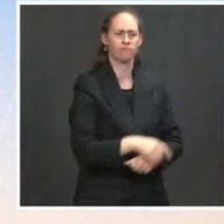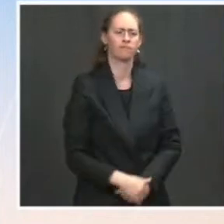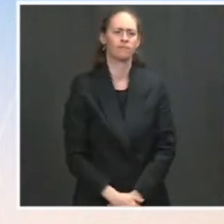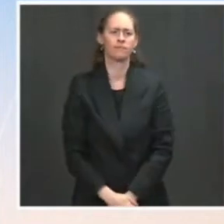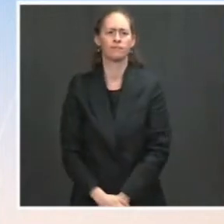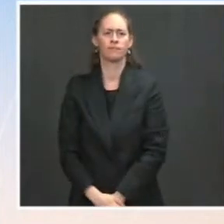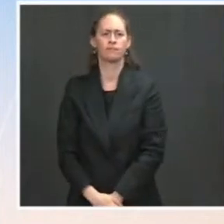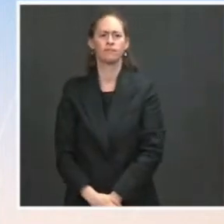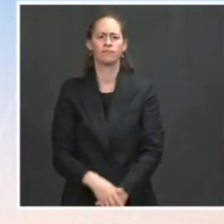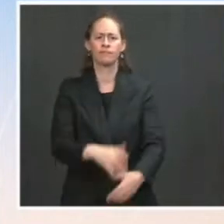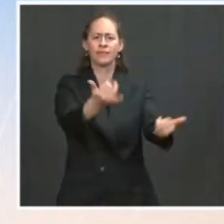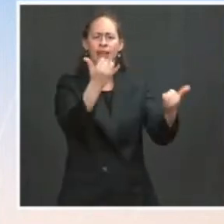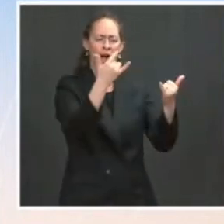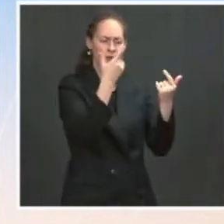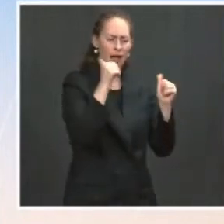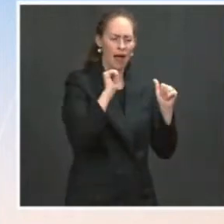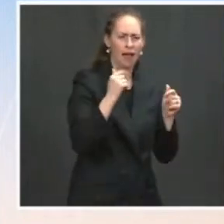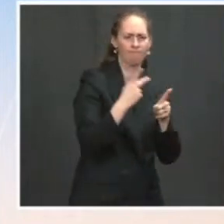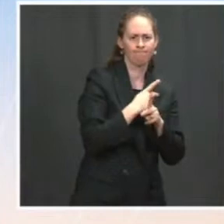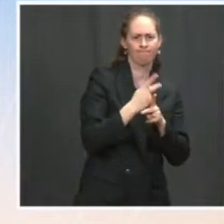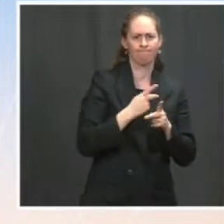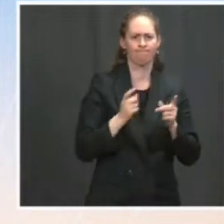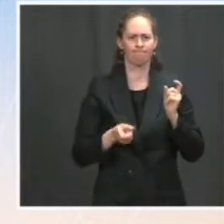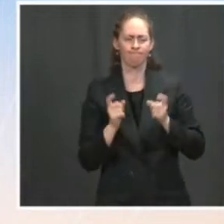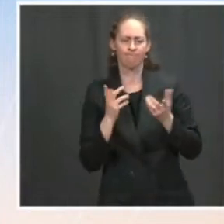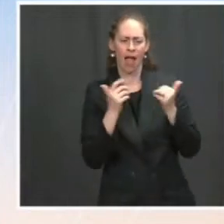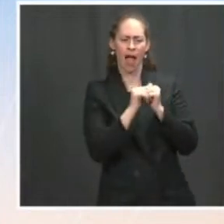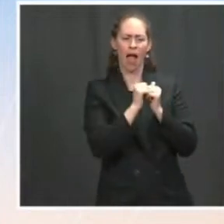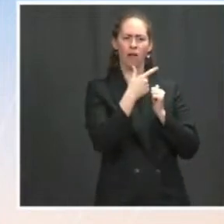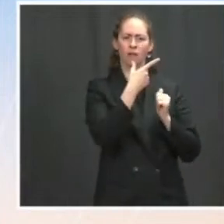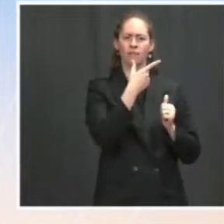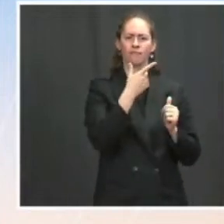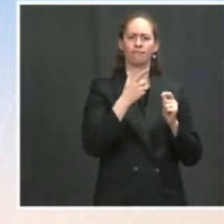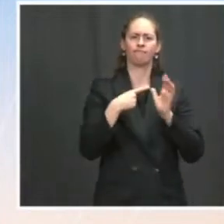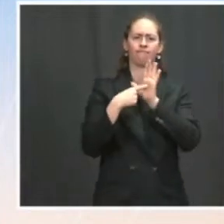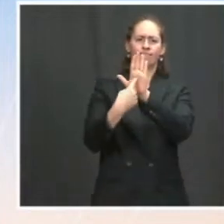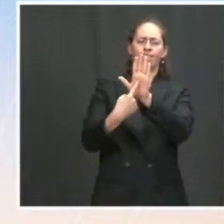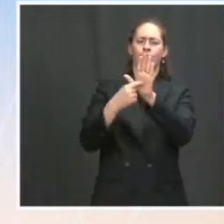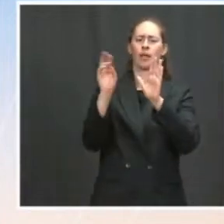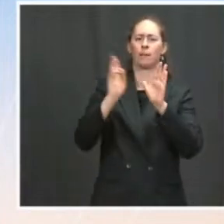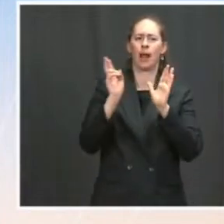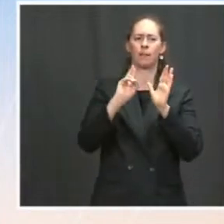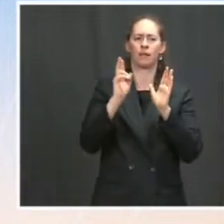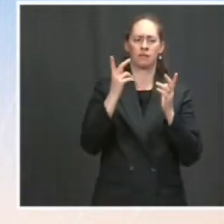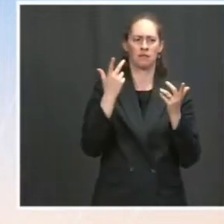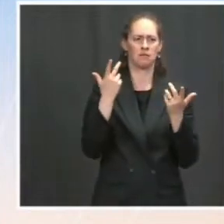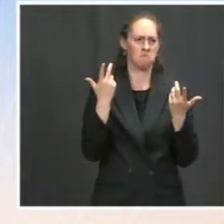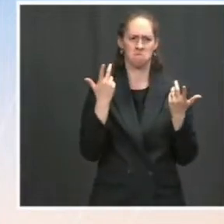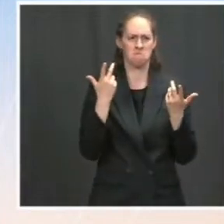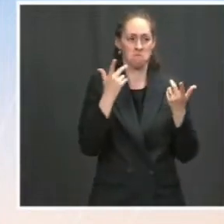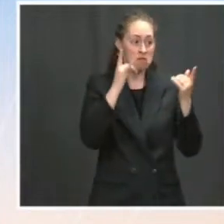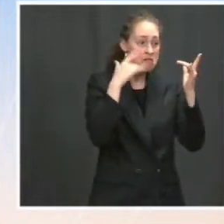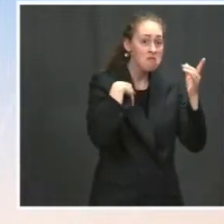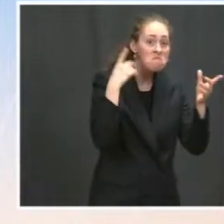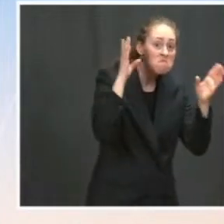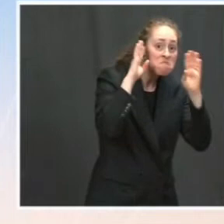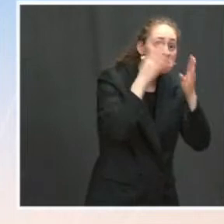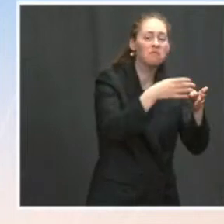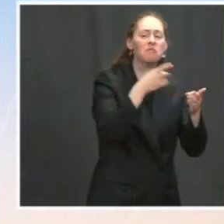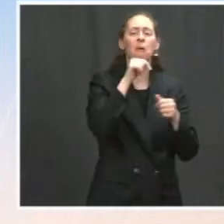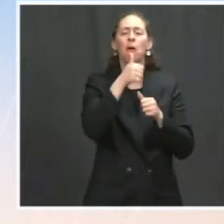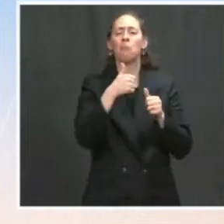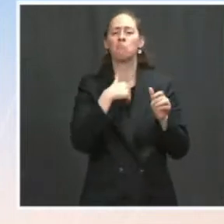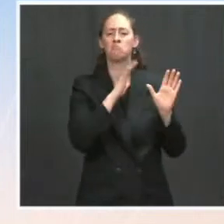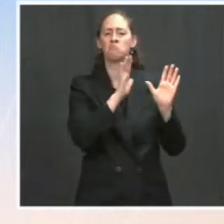forward. He's not going to focus on that. He also believes that the American people did not elect him